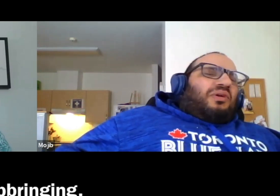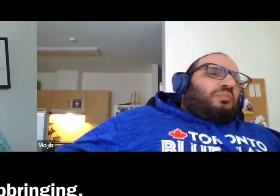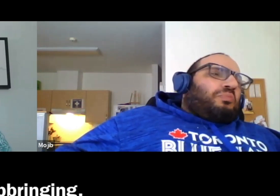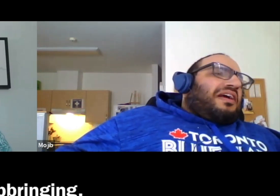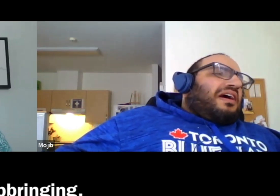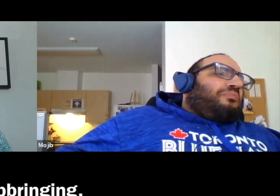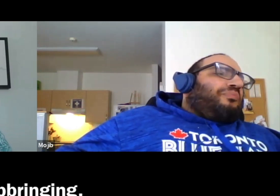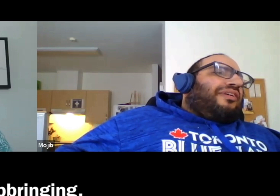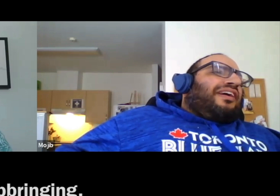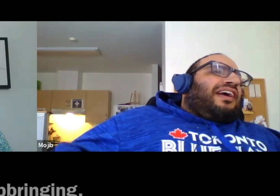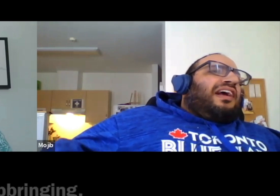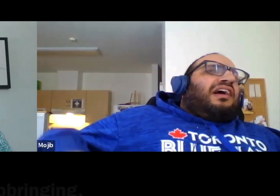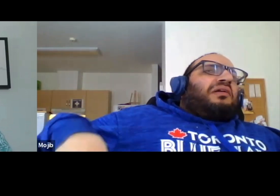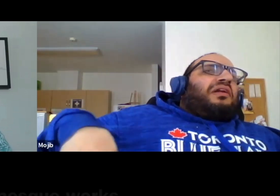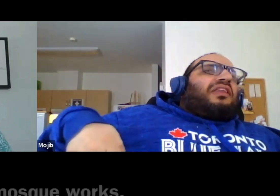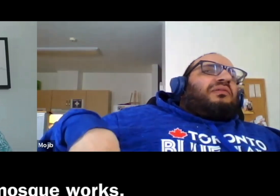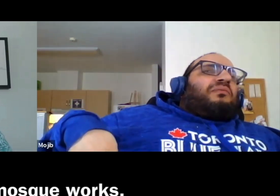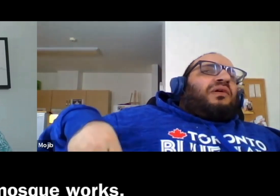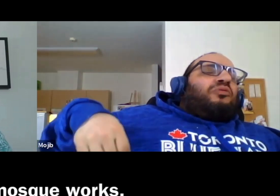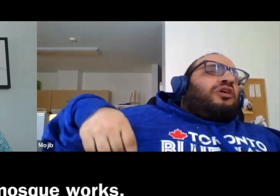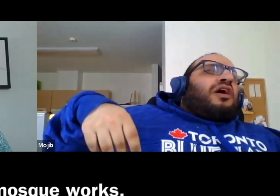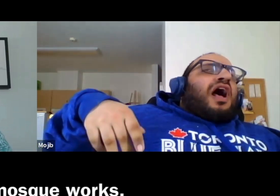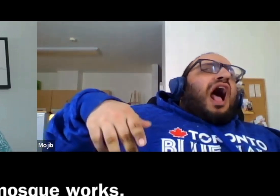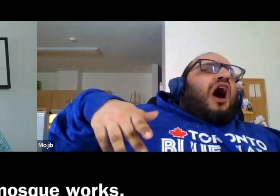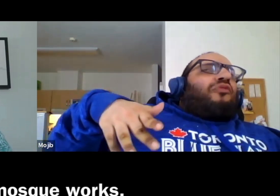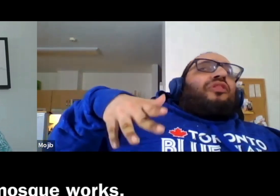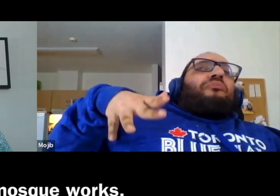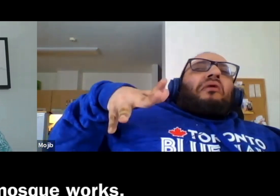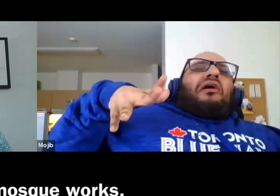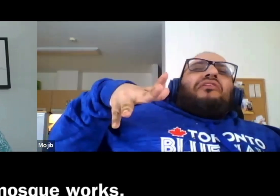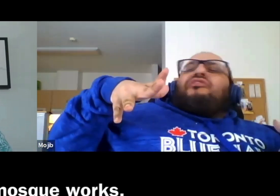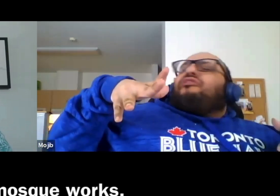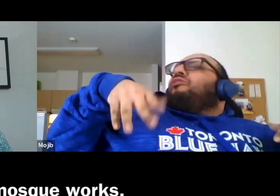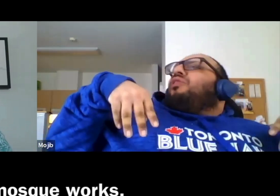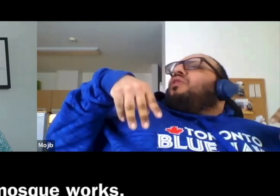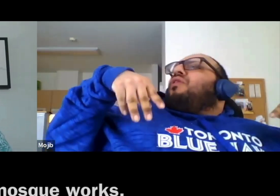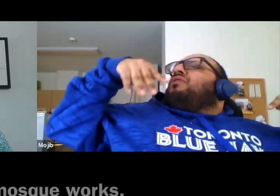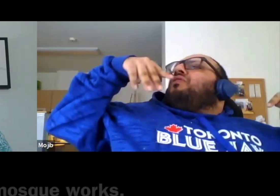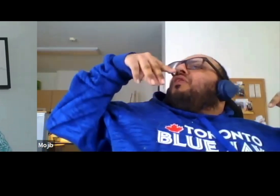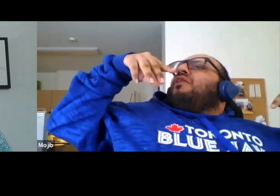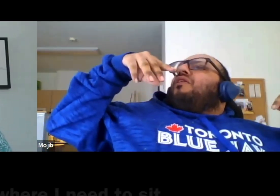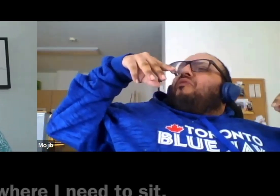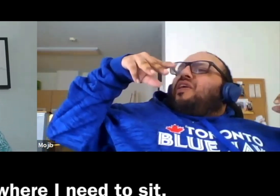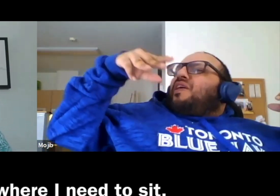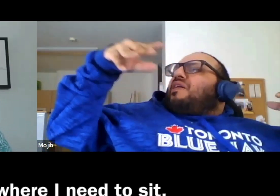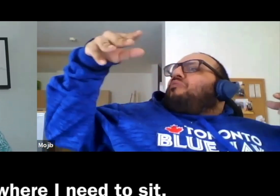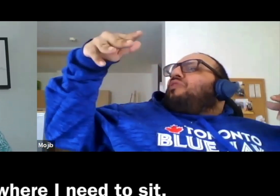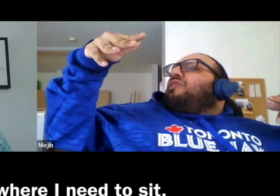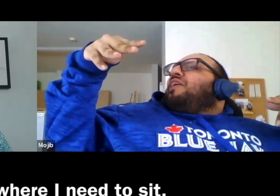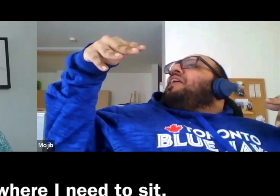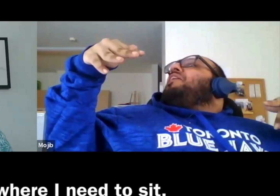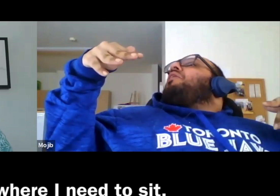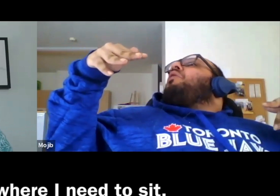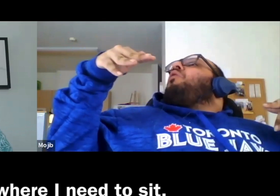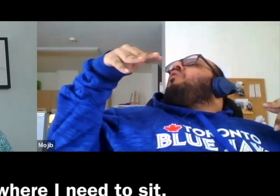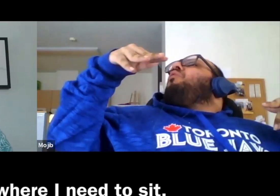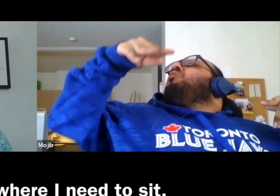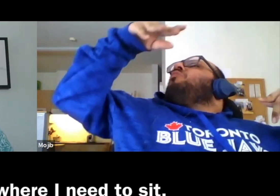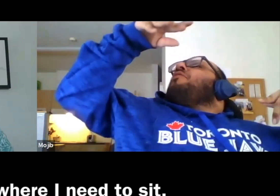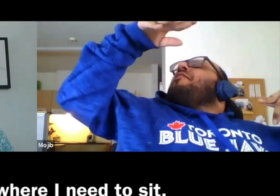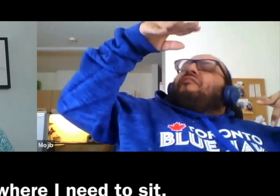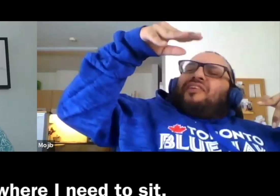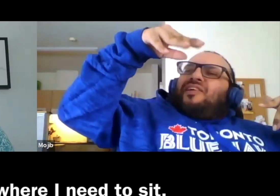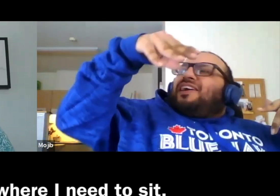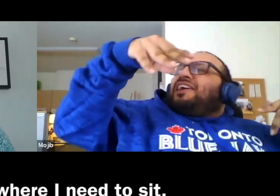Just about my upbringing, just about how the mosque works, where I need to